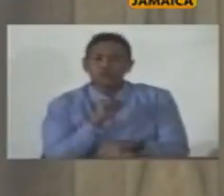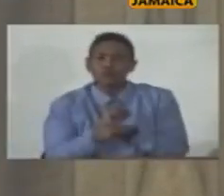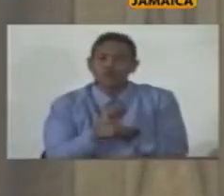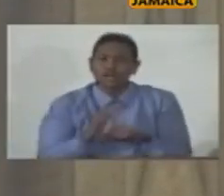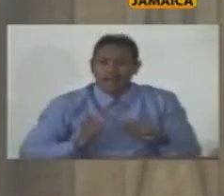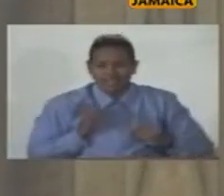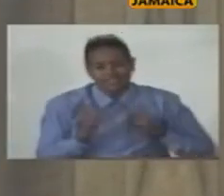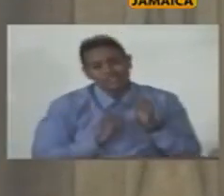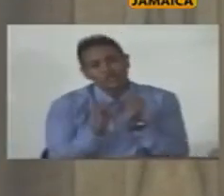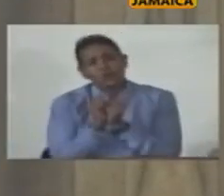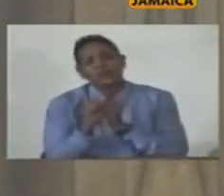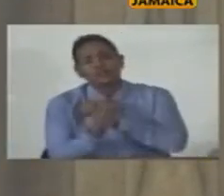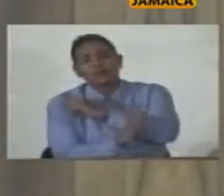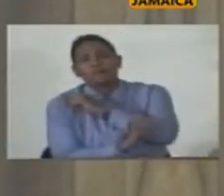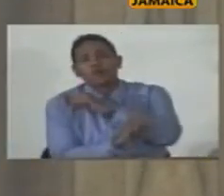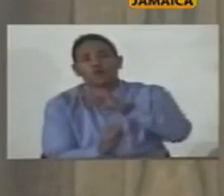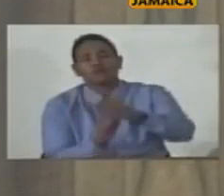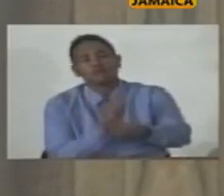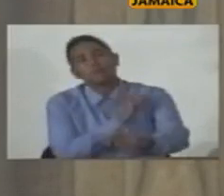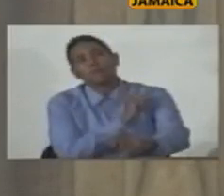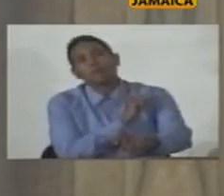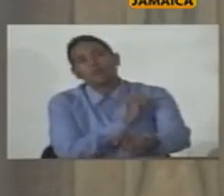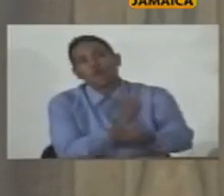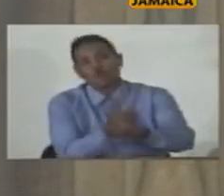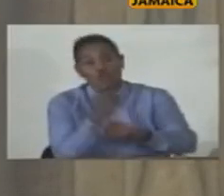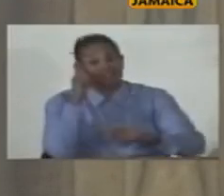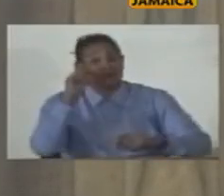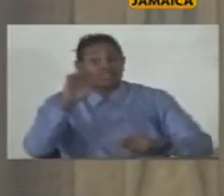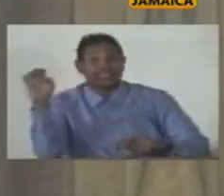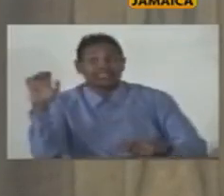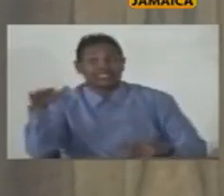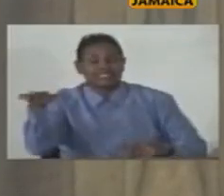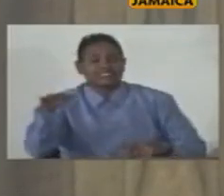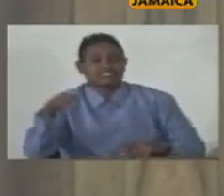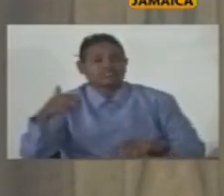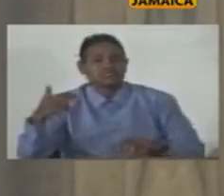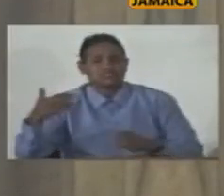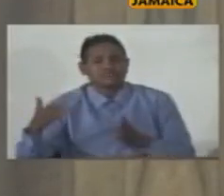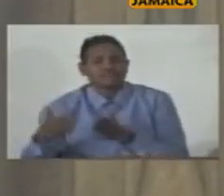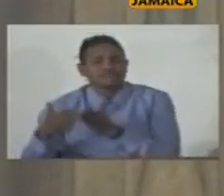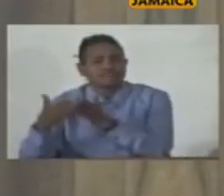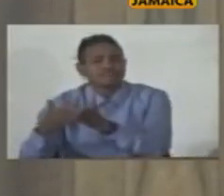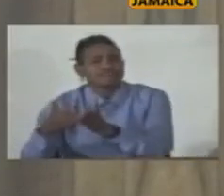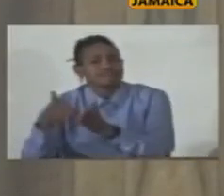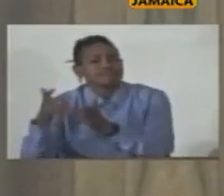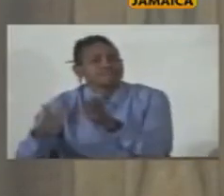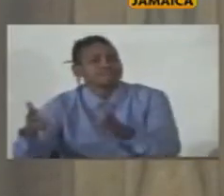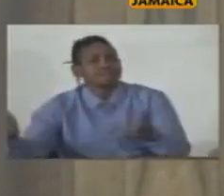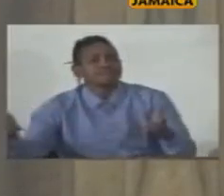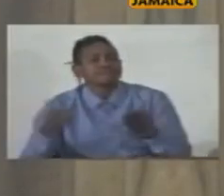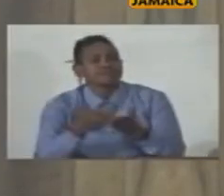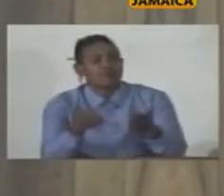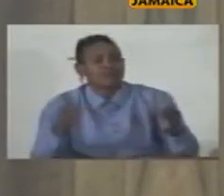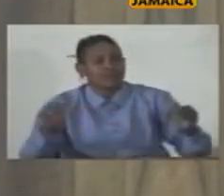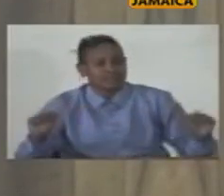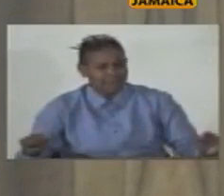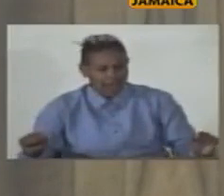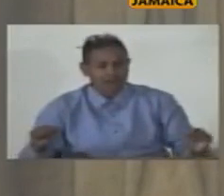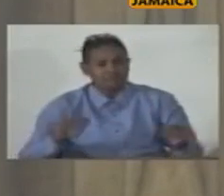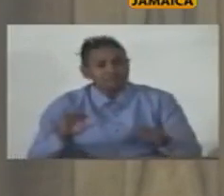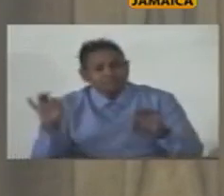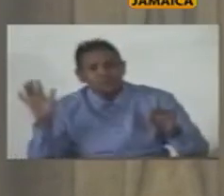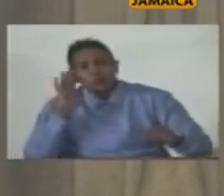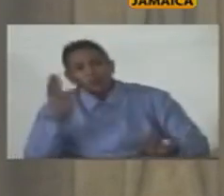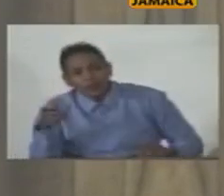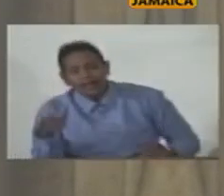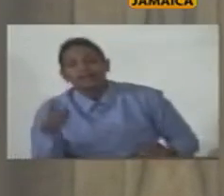assiduously with the Port Authority for East Harbour to become a port of choice. The Port Authority is evaluating